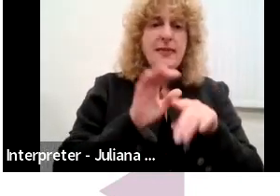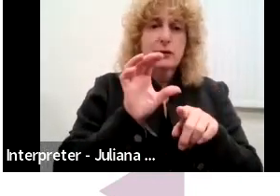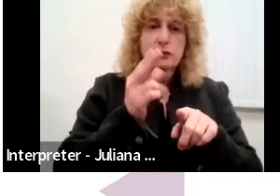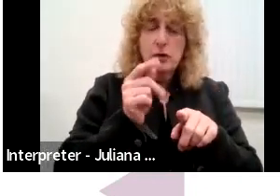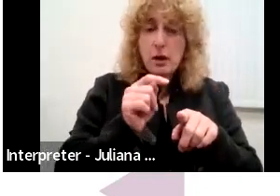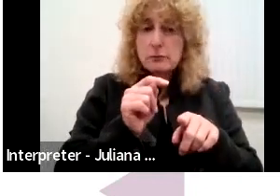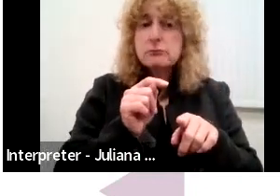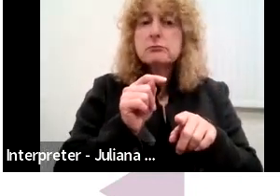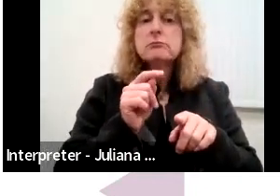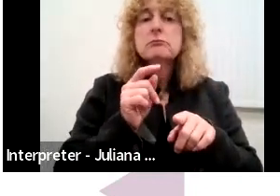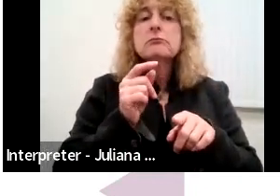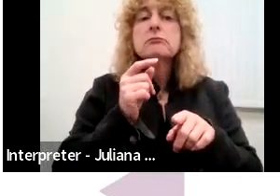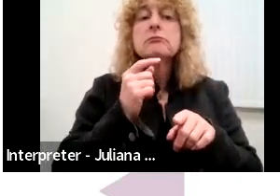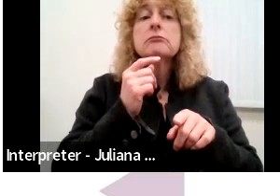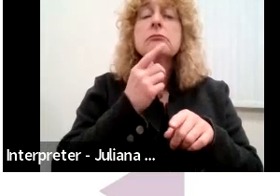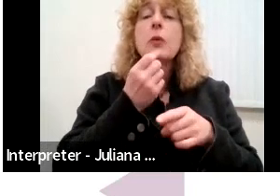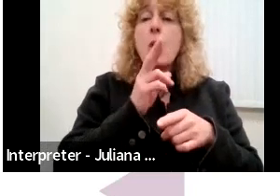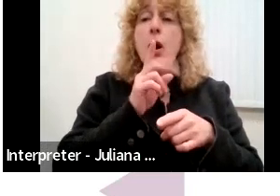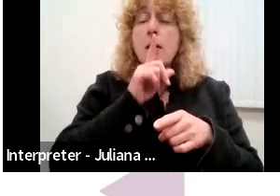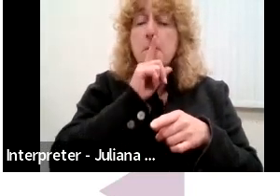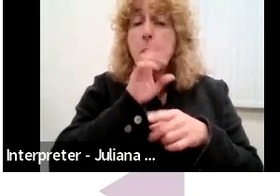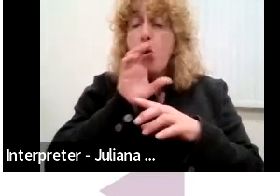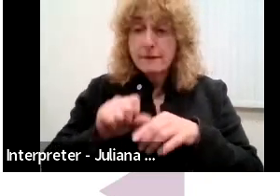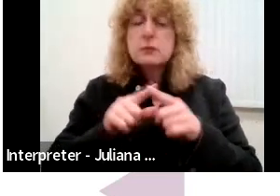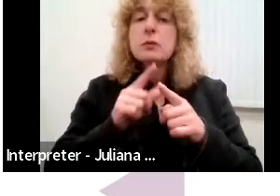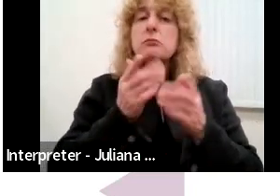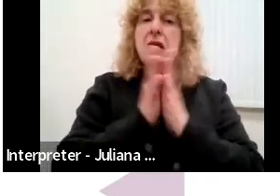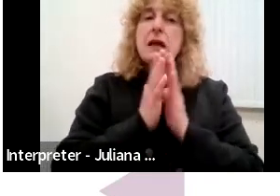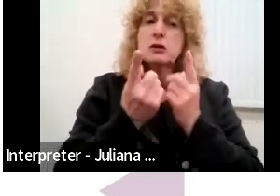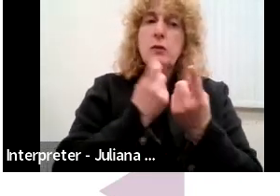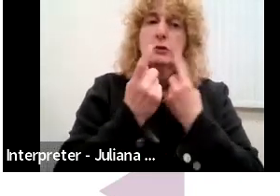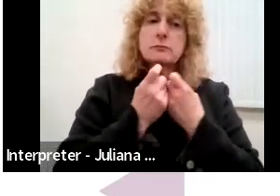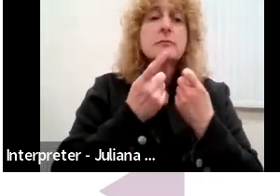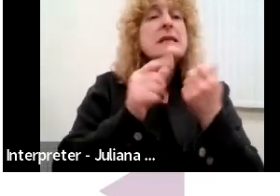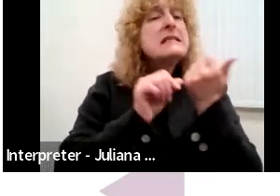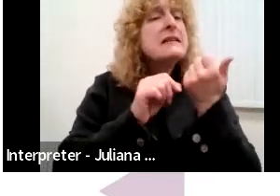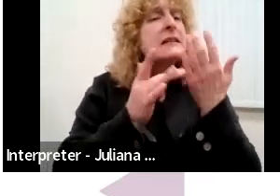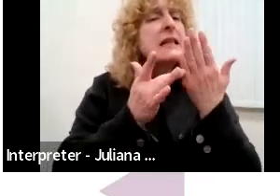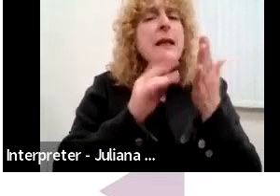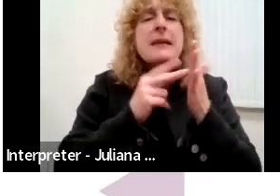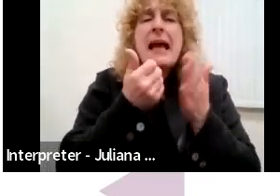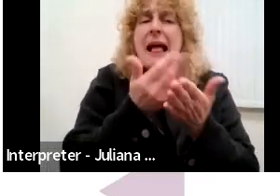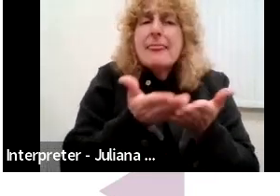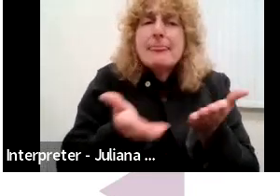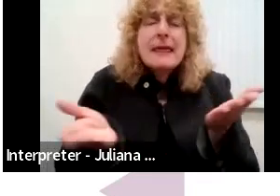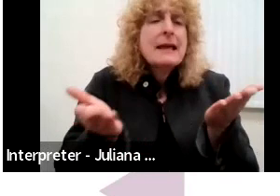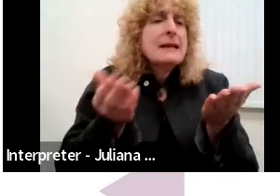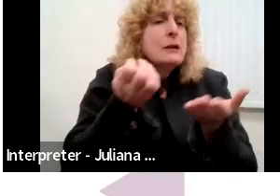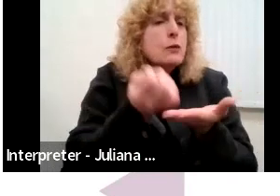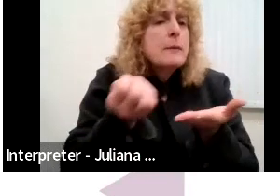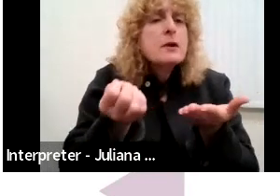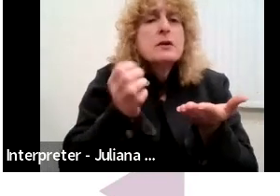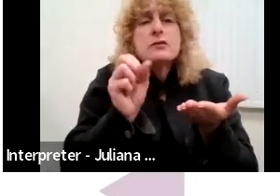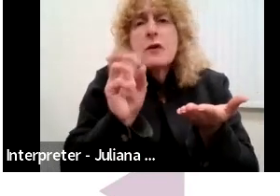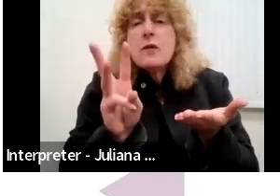question. So assistive technology to our program is any item, piece of equipment, software, or app that